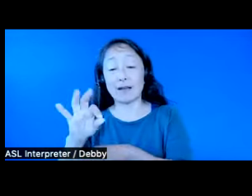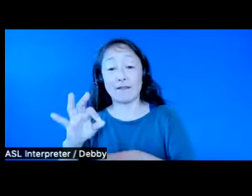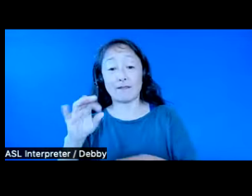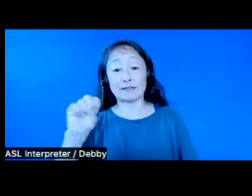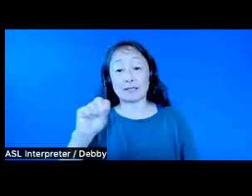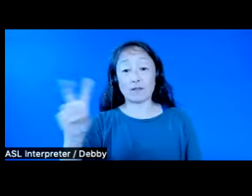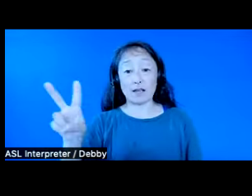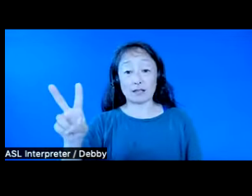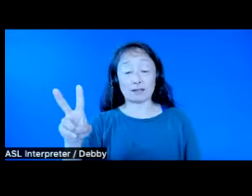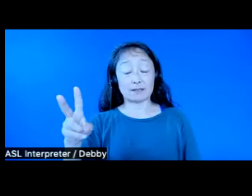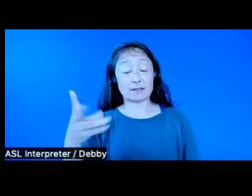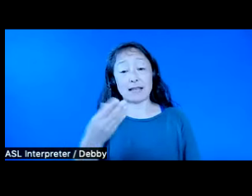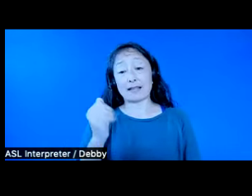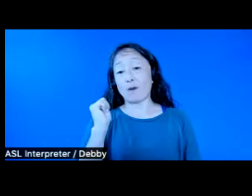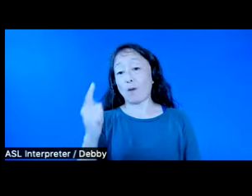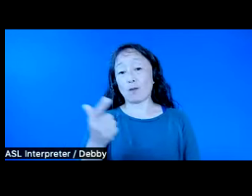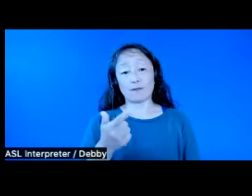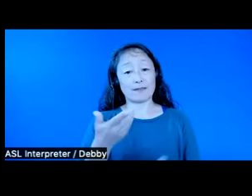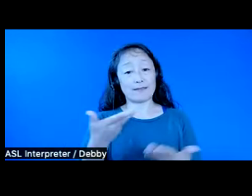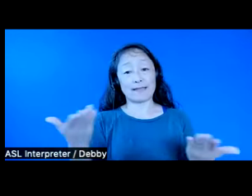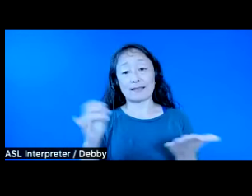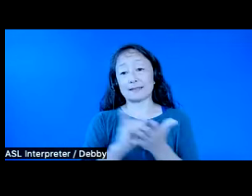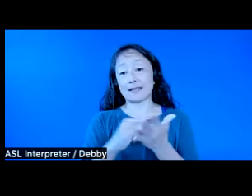come with it.